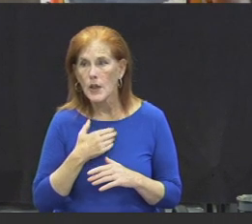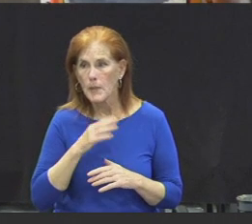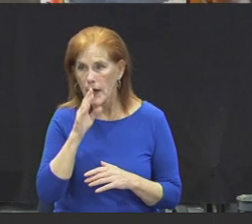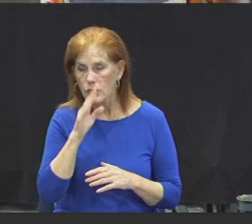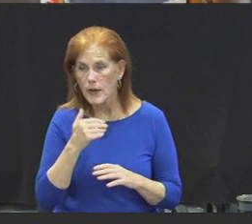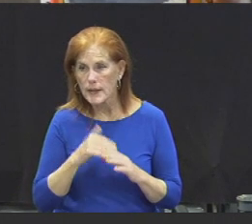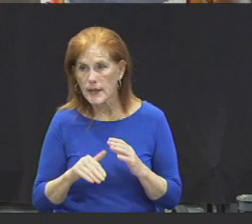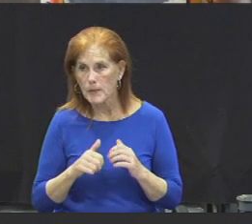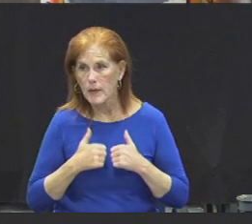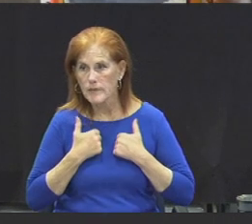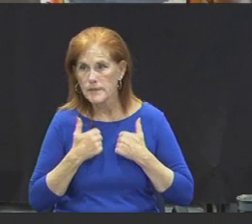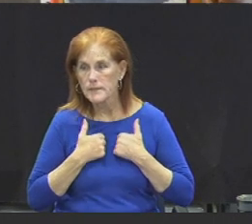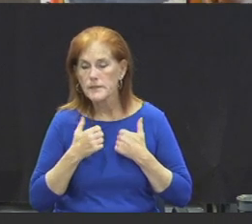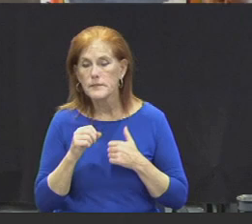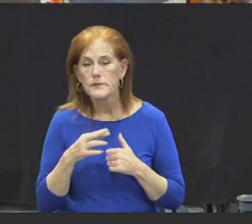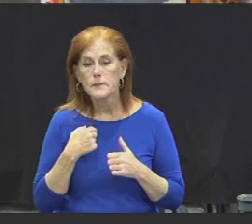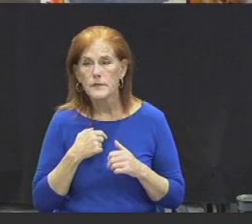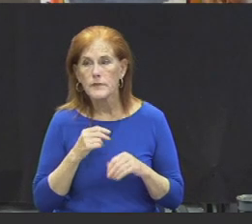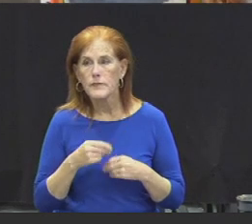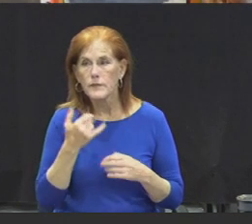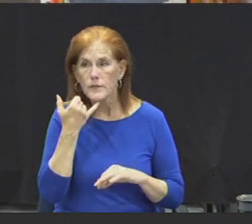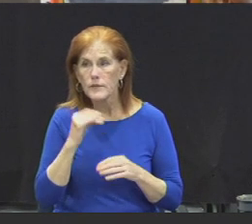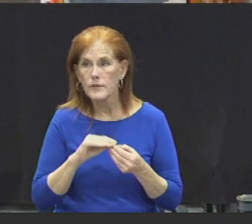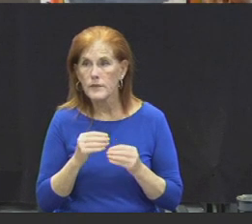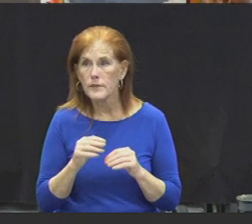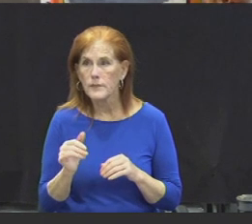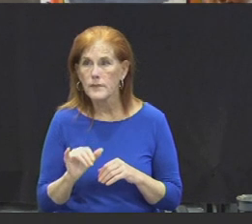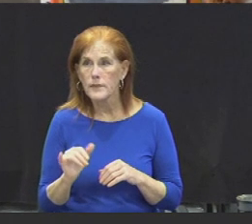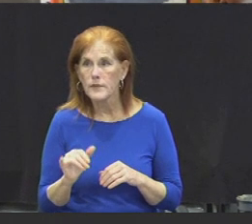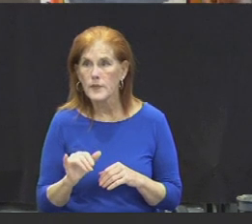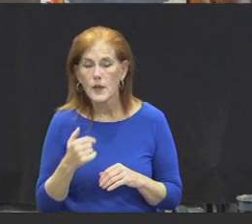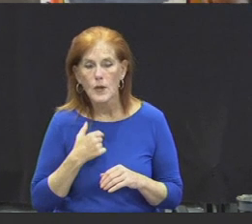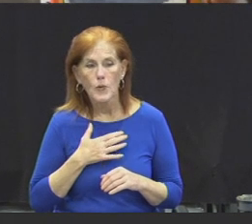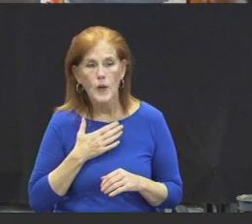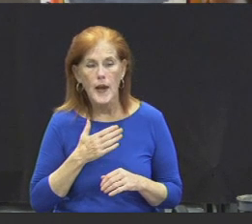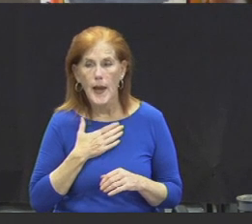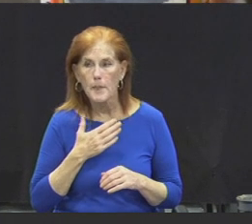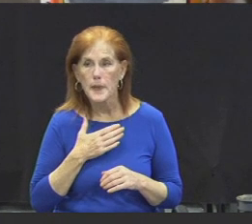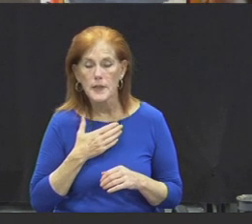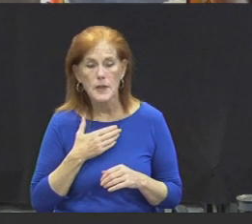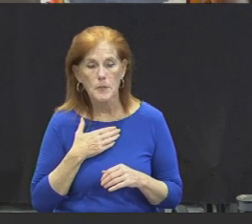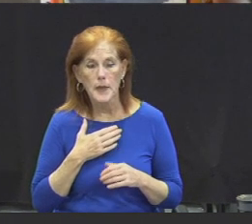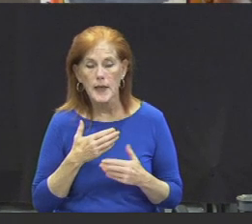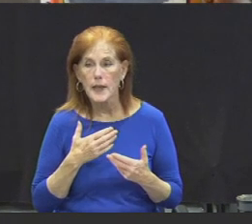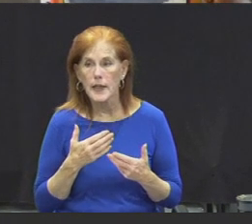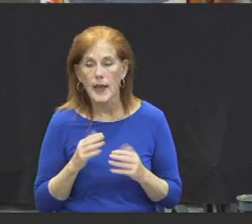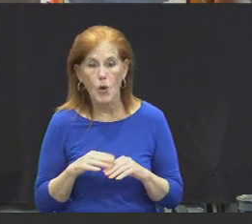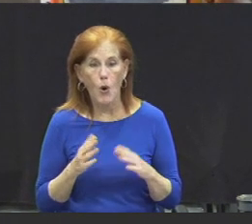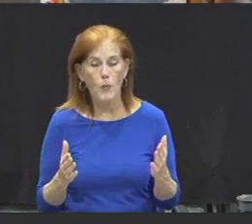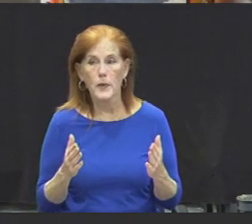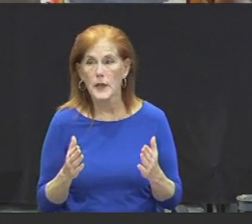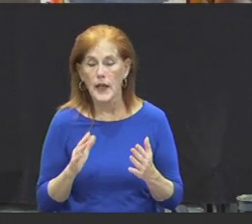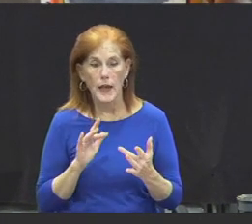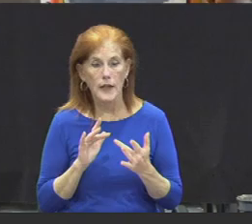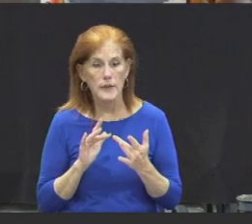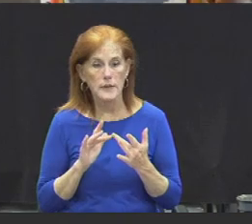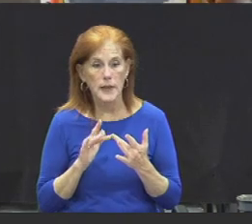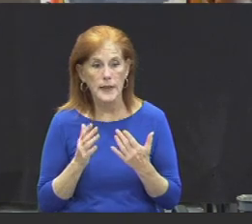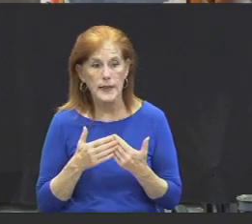email address. Or I can provide a phone number too. We're happy to be as available and as transparent as you guys